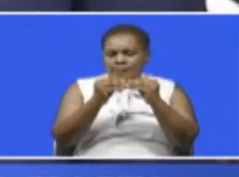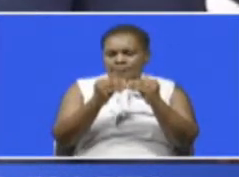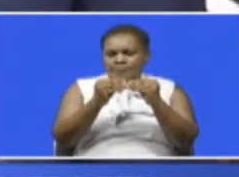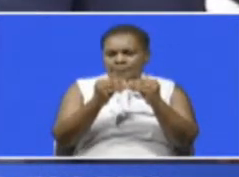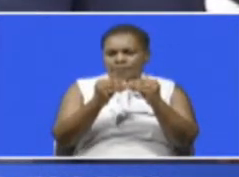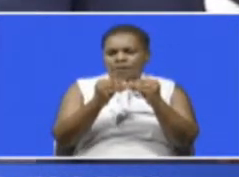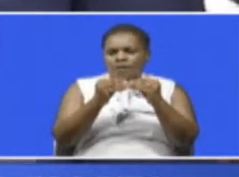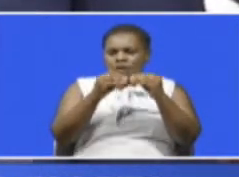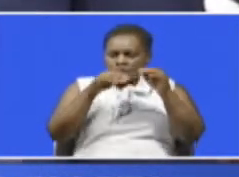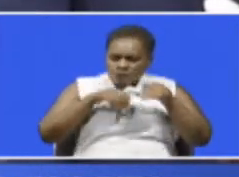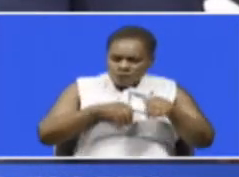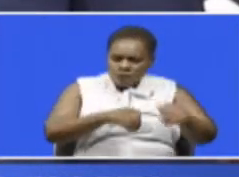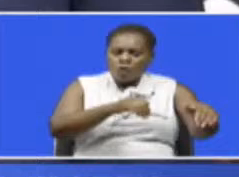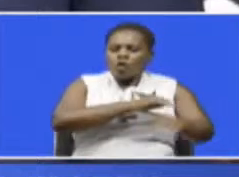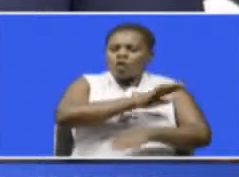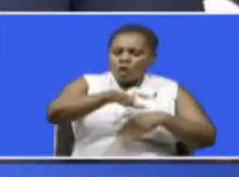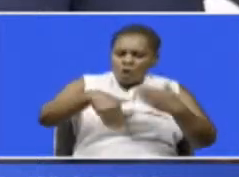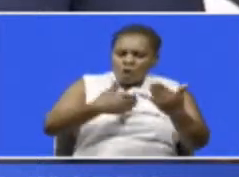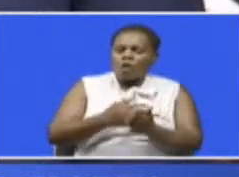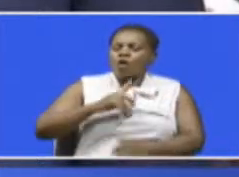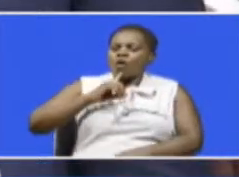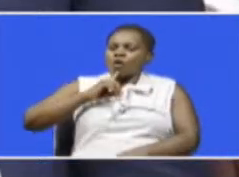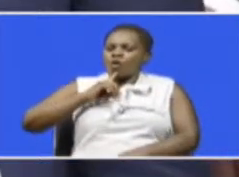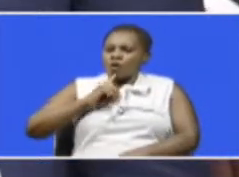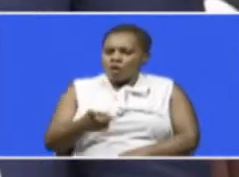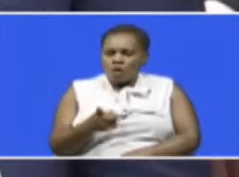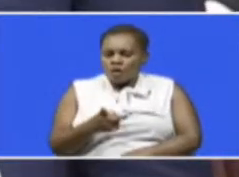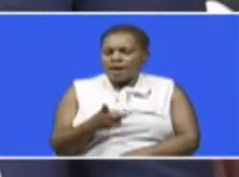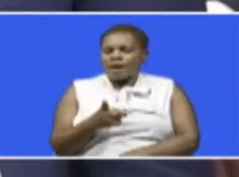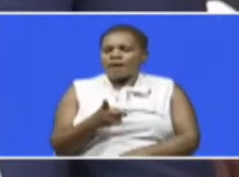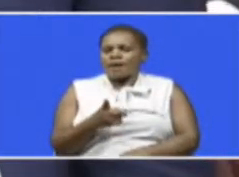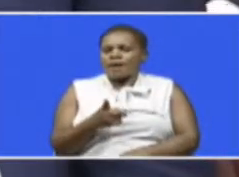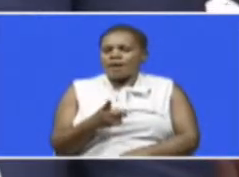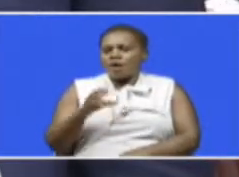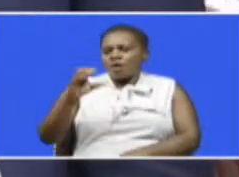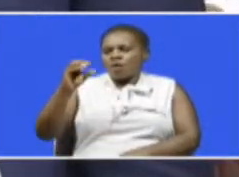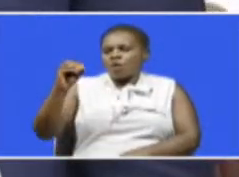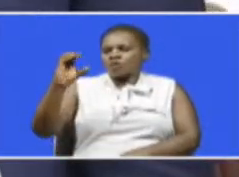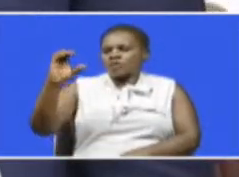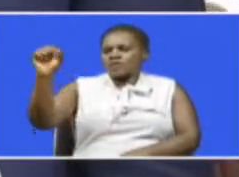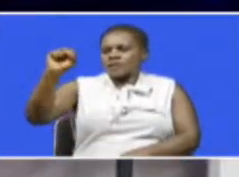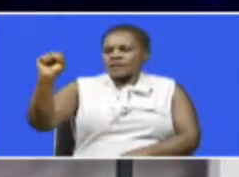Obey all orders given to him or her by the OCS.